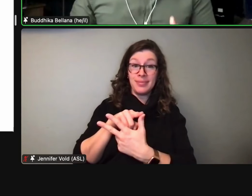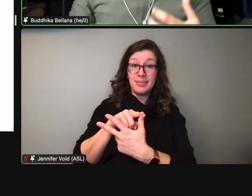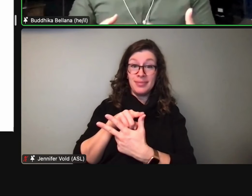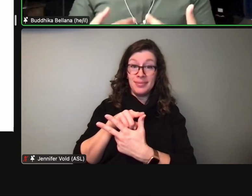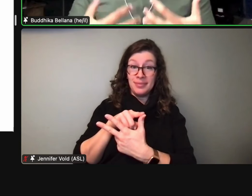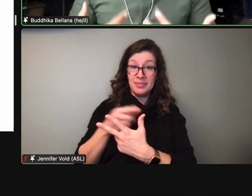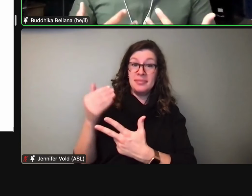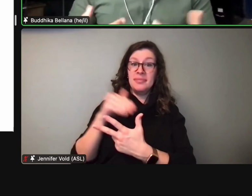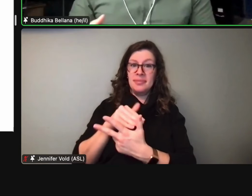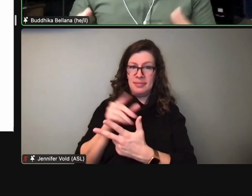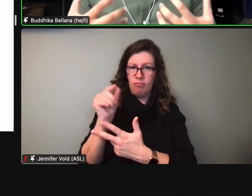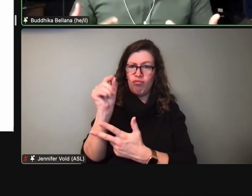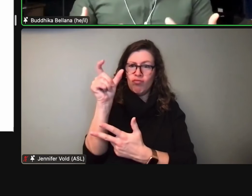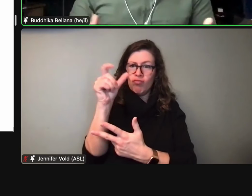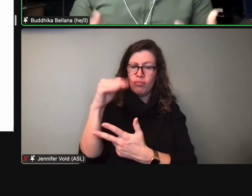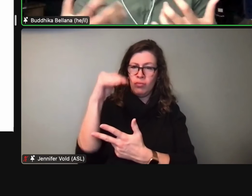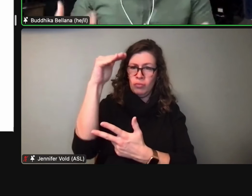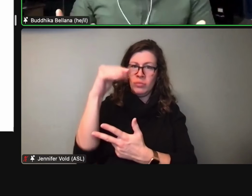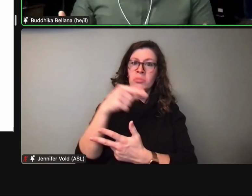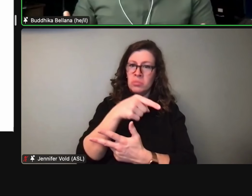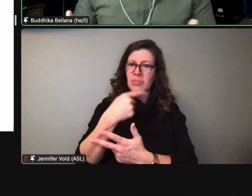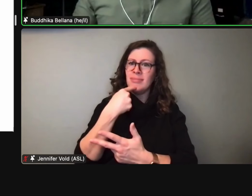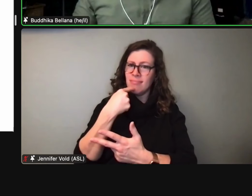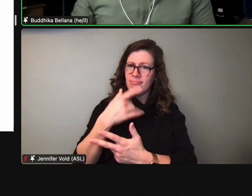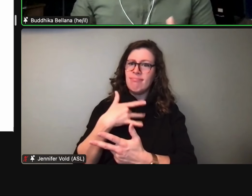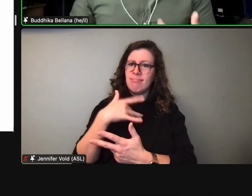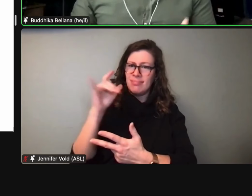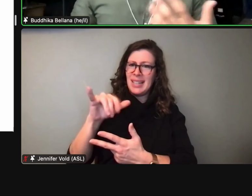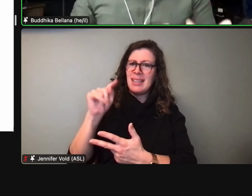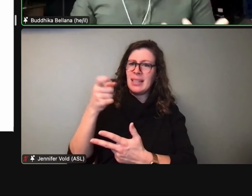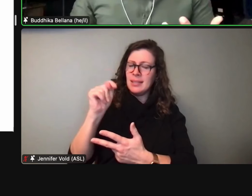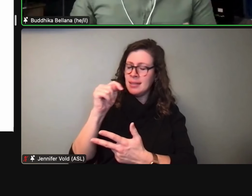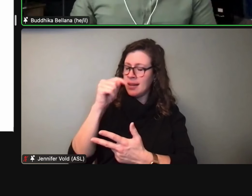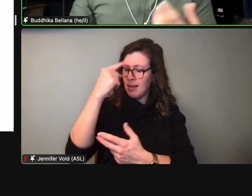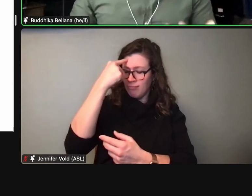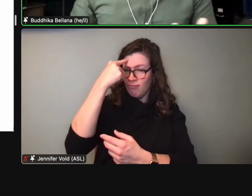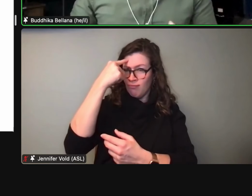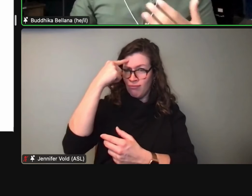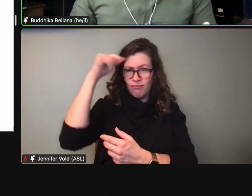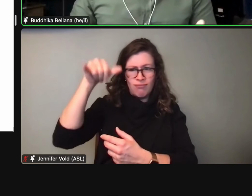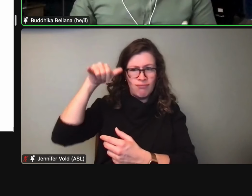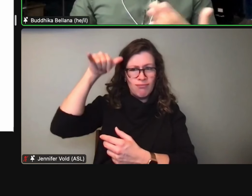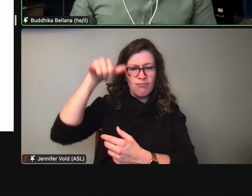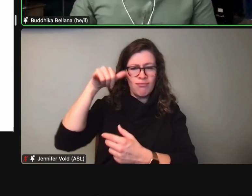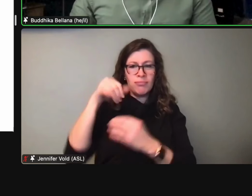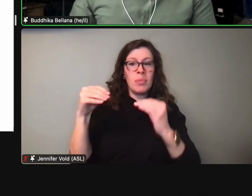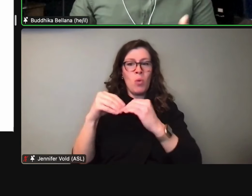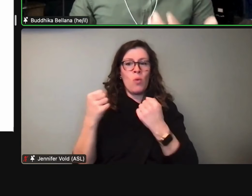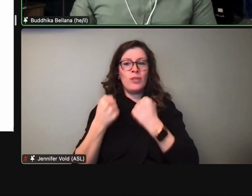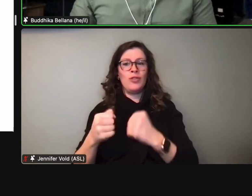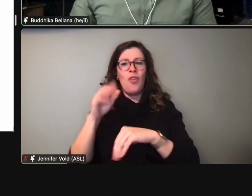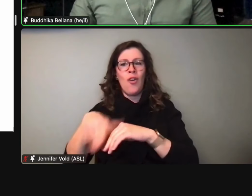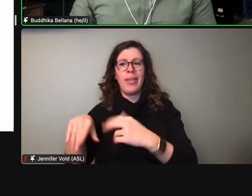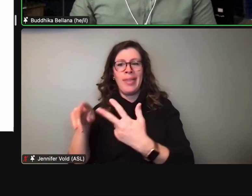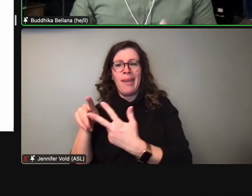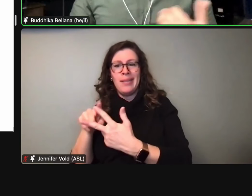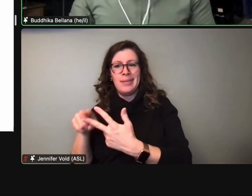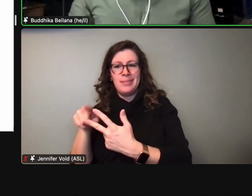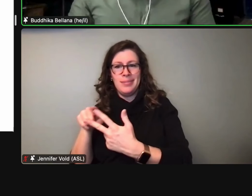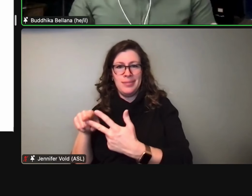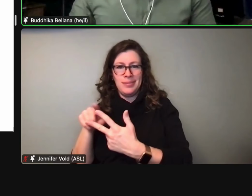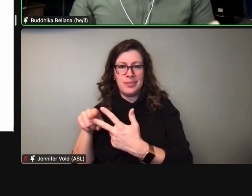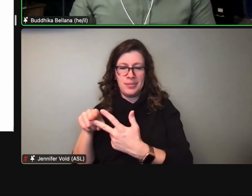reported that they felt like the text persisted in their mind more prominently than participants in the sentence scrambled or word scrambled